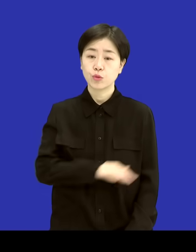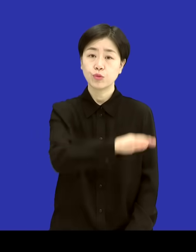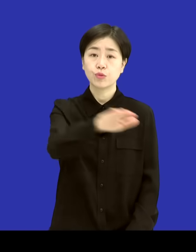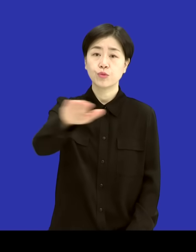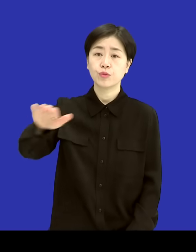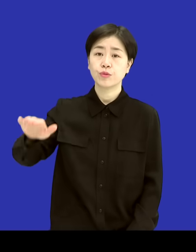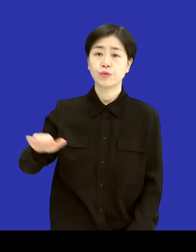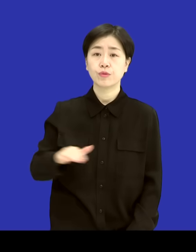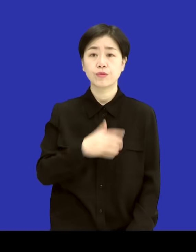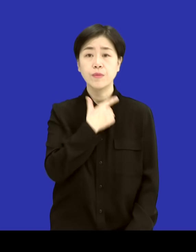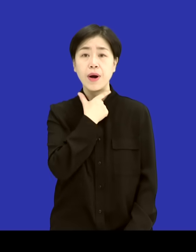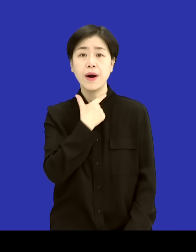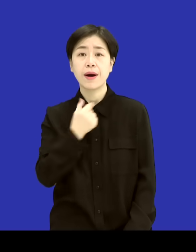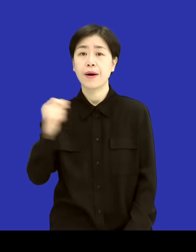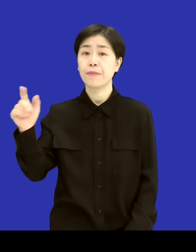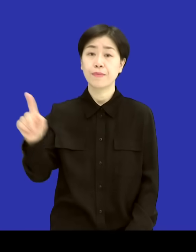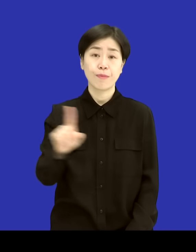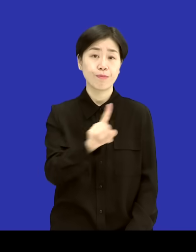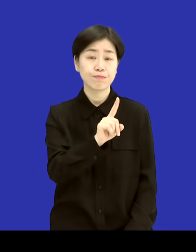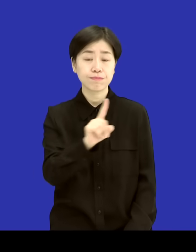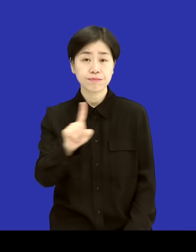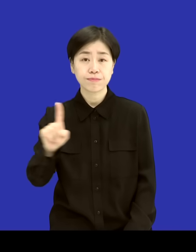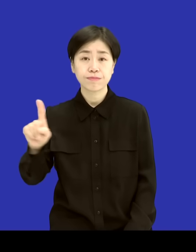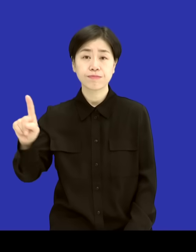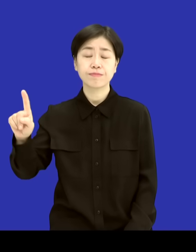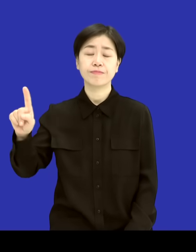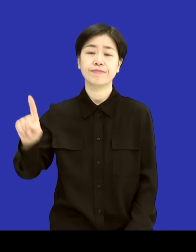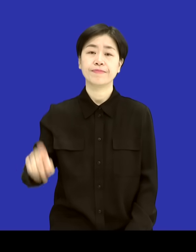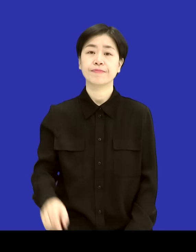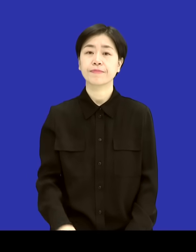e il desiderio che